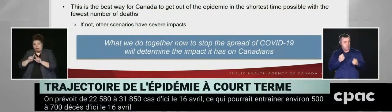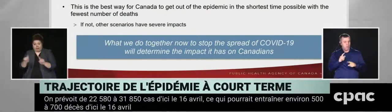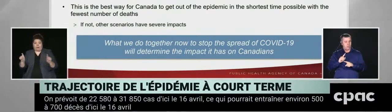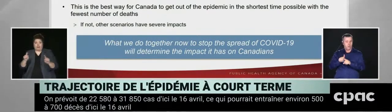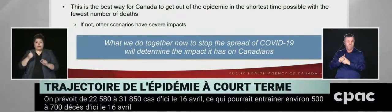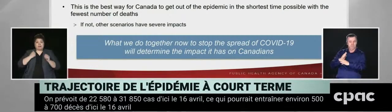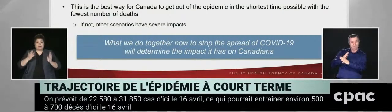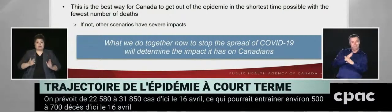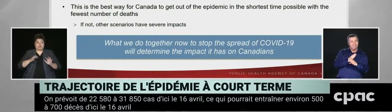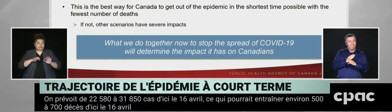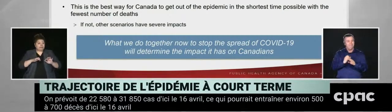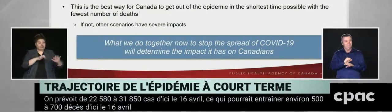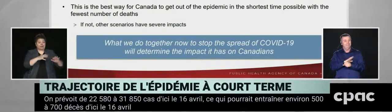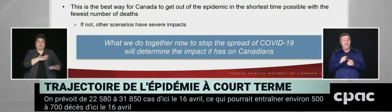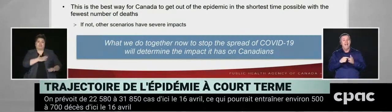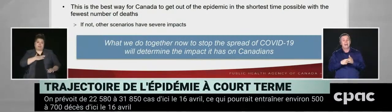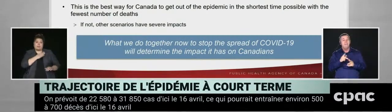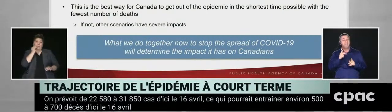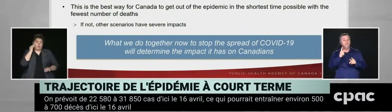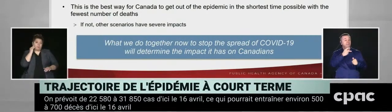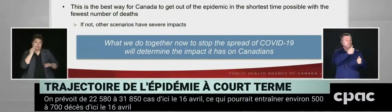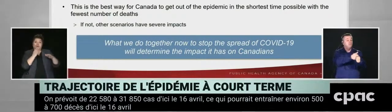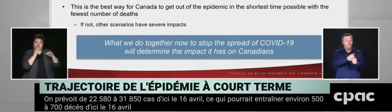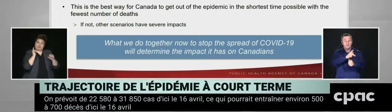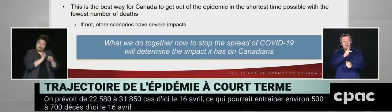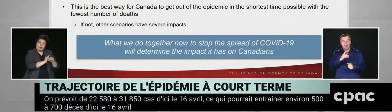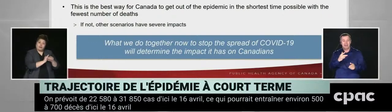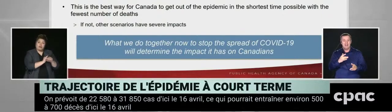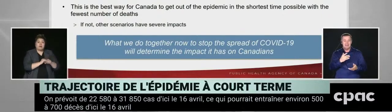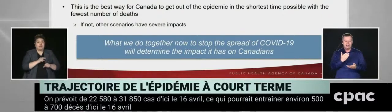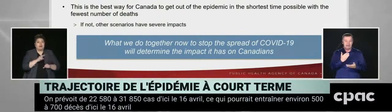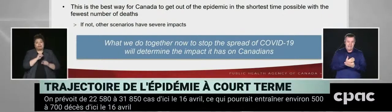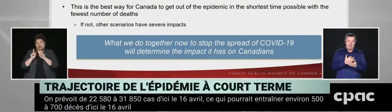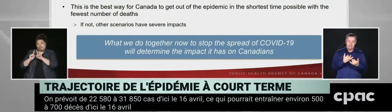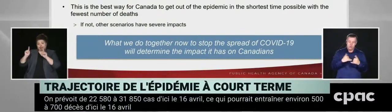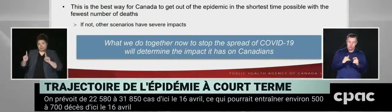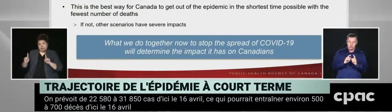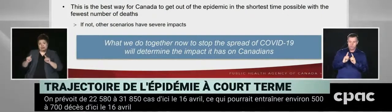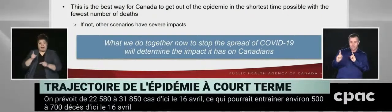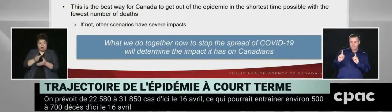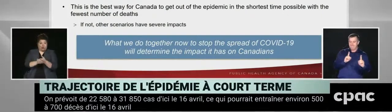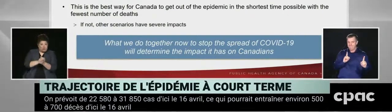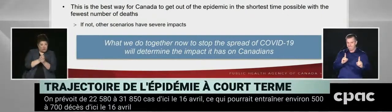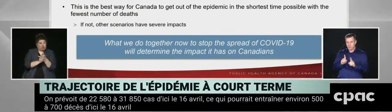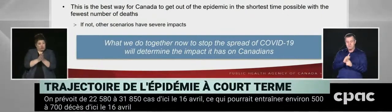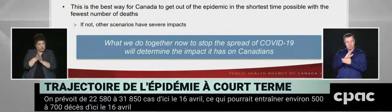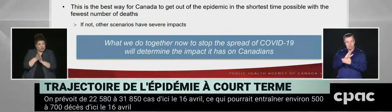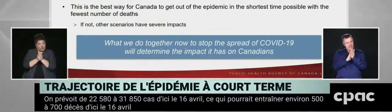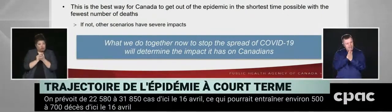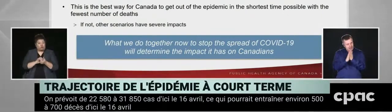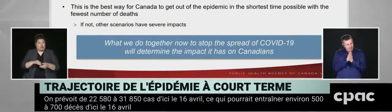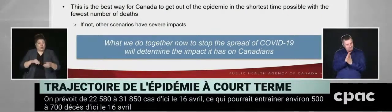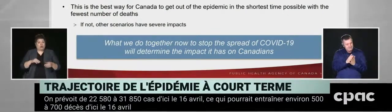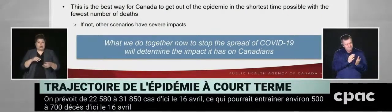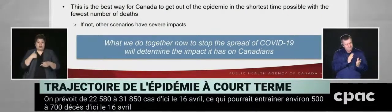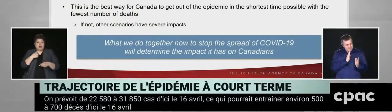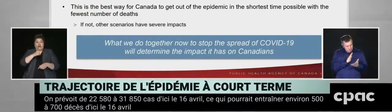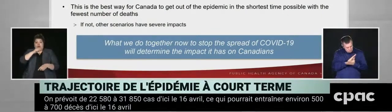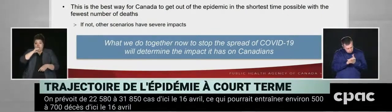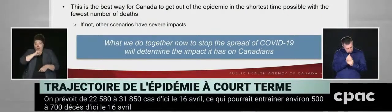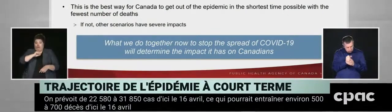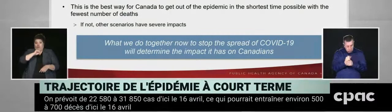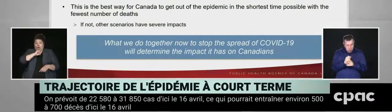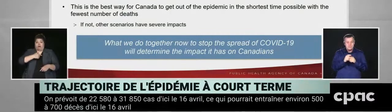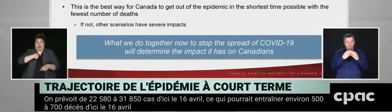possible, maintain physical distancing, meticulous hand washing, and cover our coughs. What we do together now to stop the spread